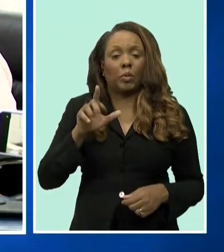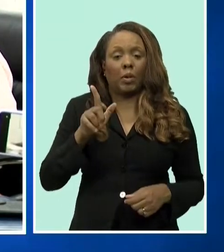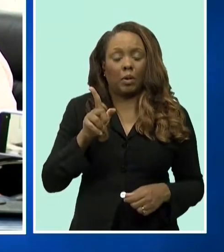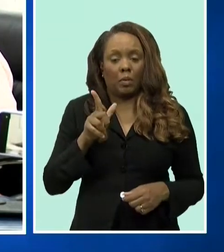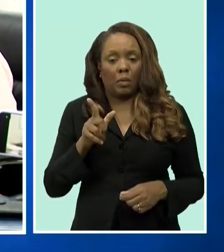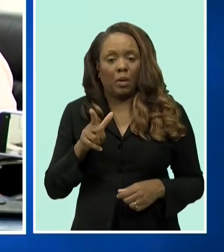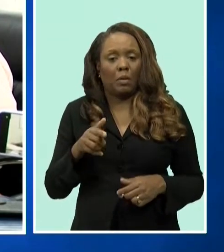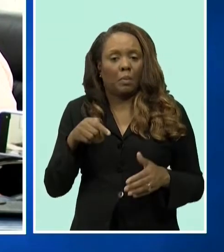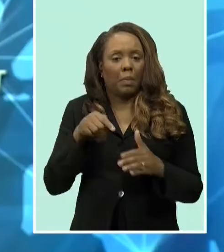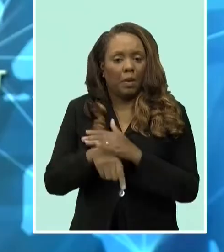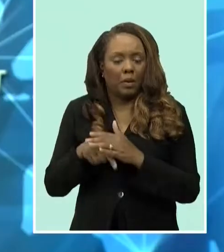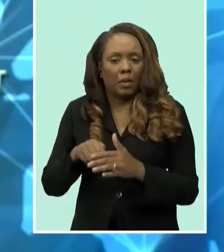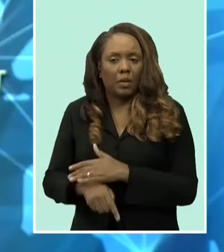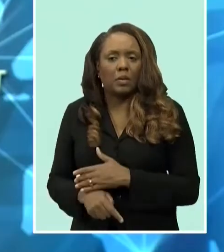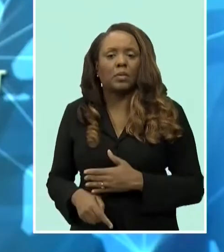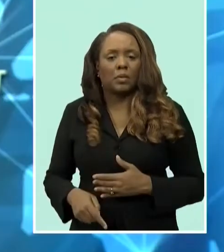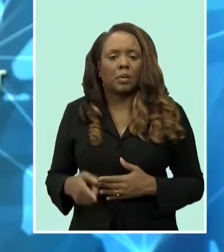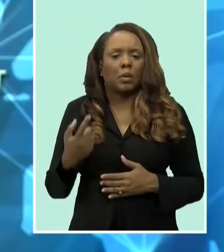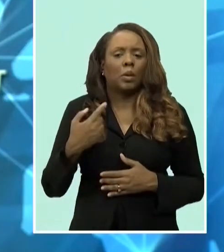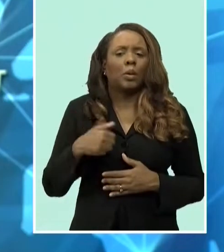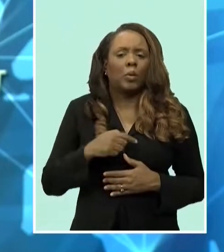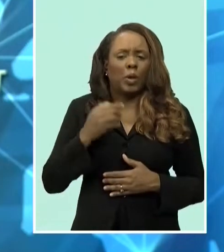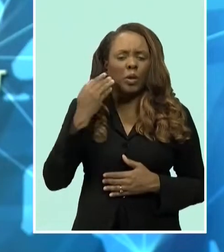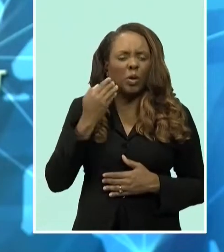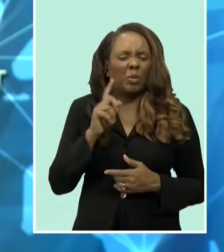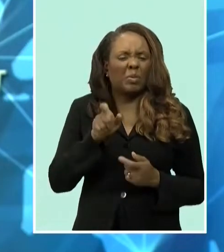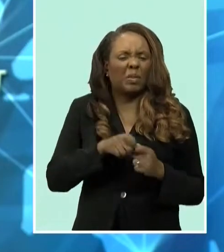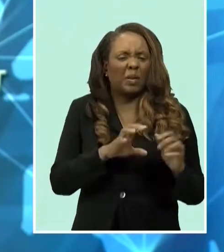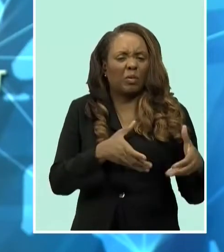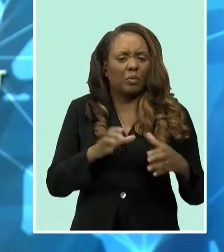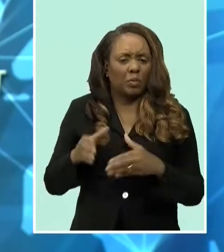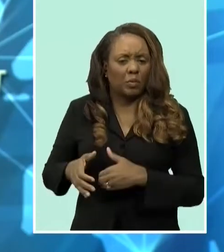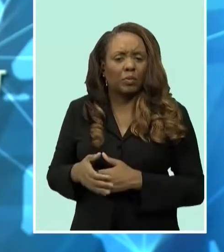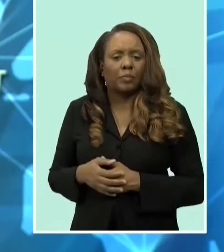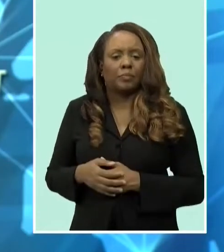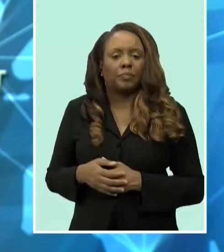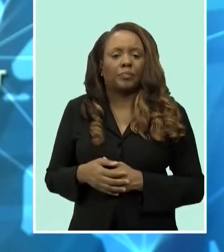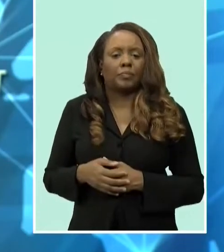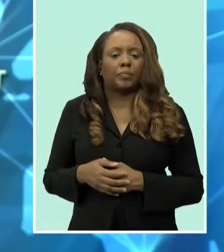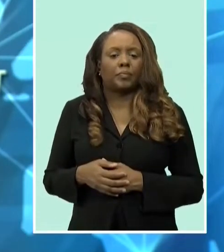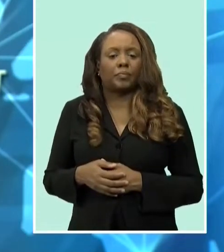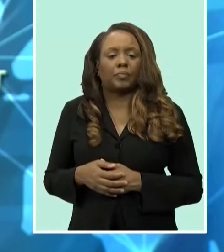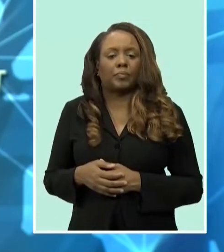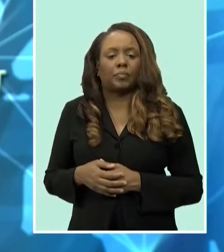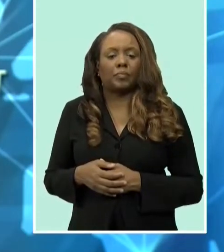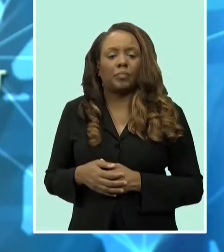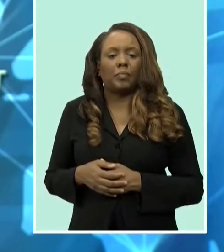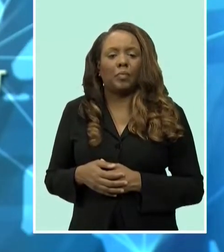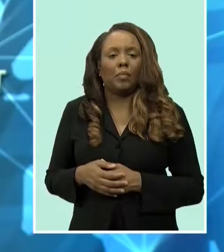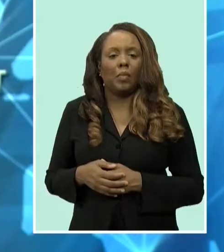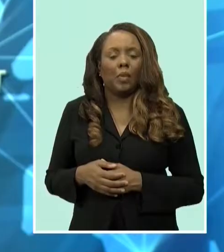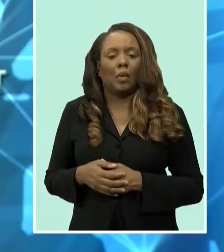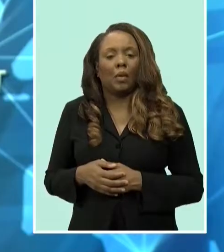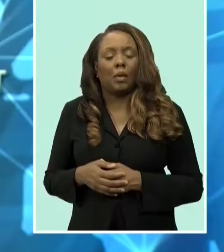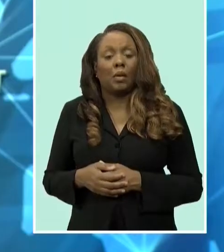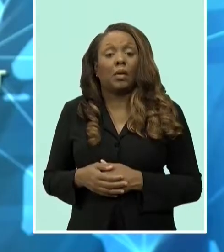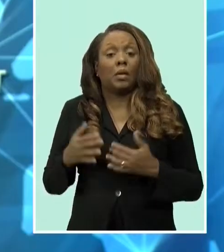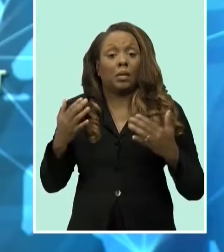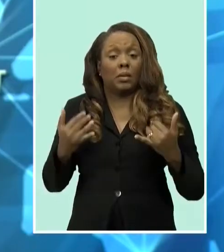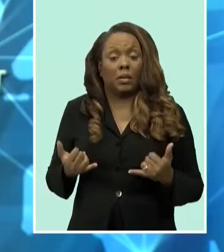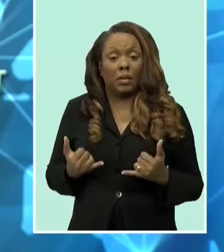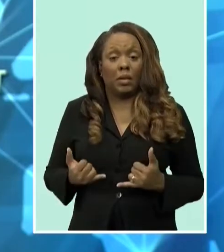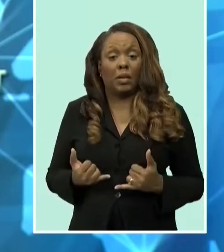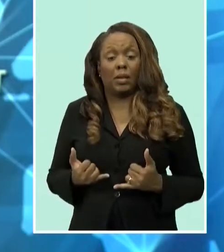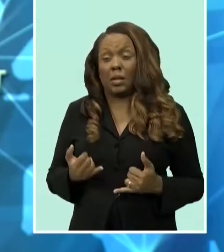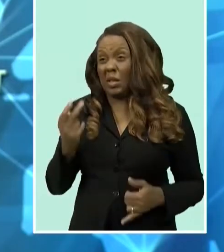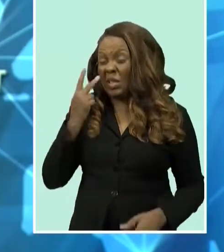group. Well, the media conference by the AG and the force's top brass came less than a day after the latest deadly